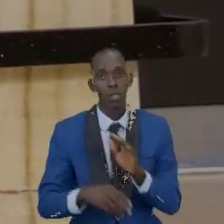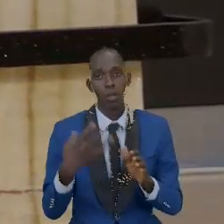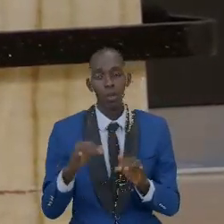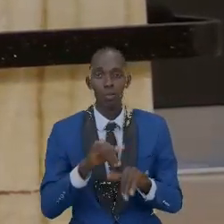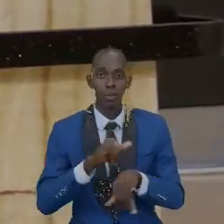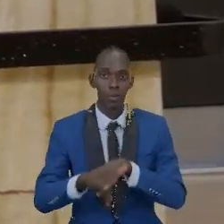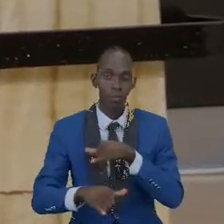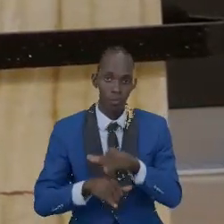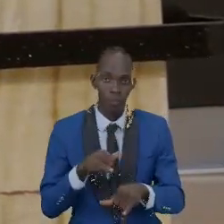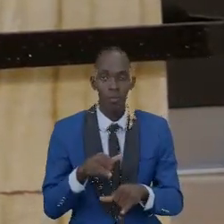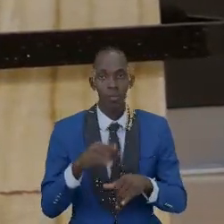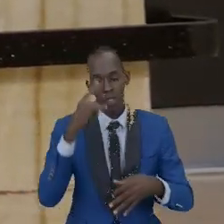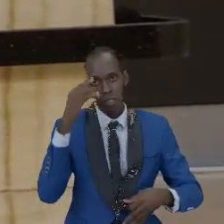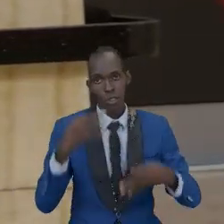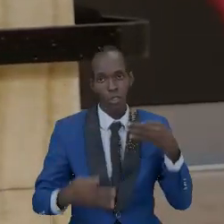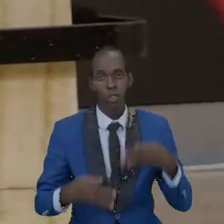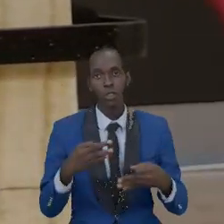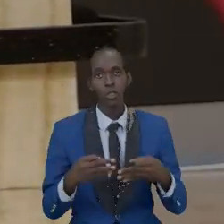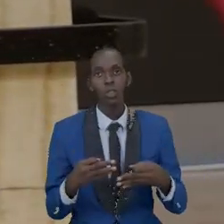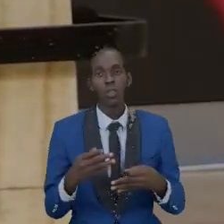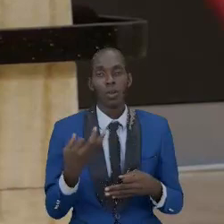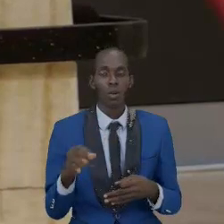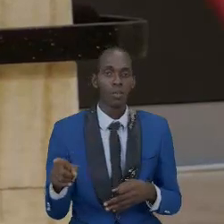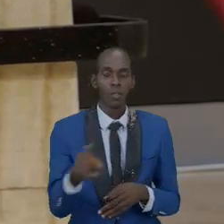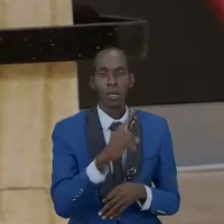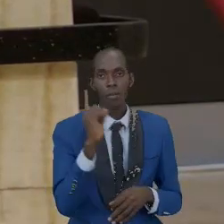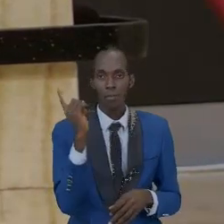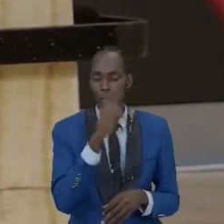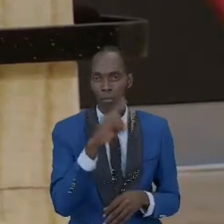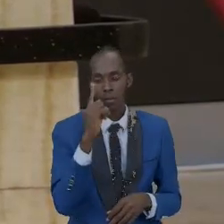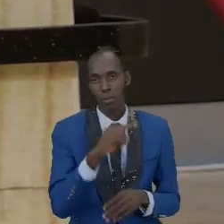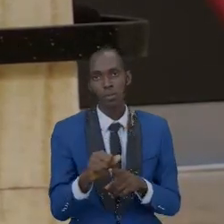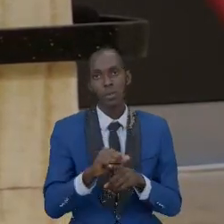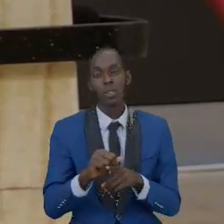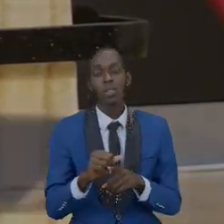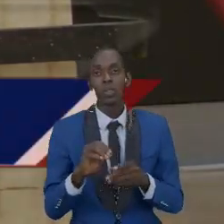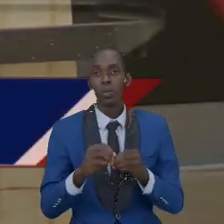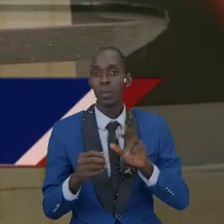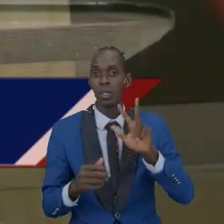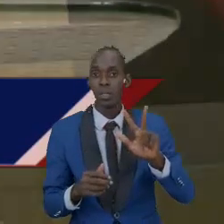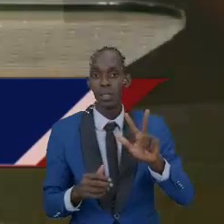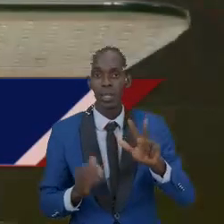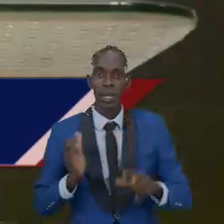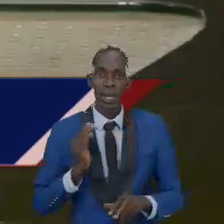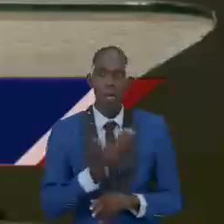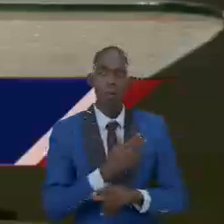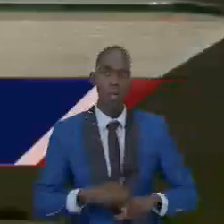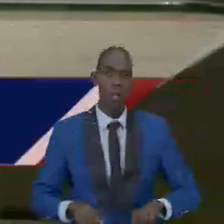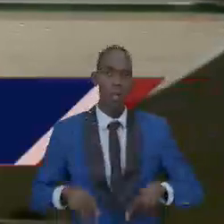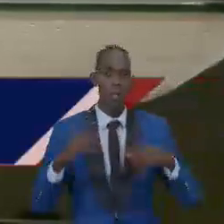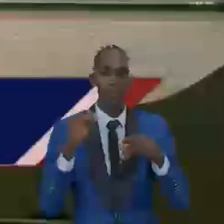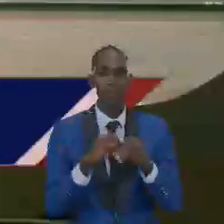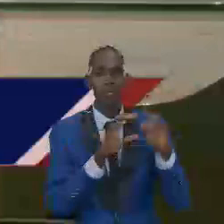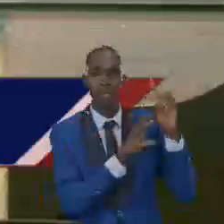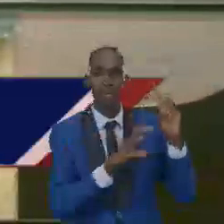compromisers judged for their falsehood. Point number three, our life in Christ